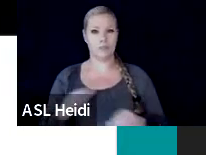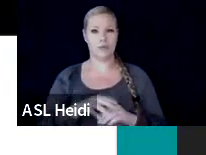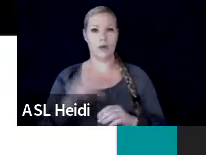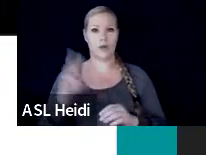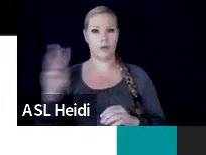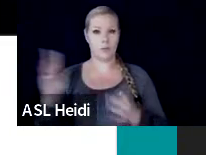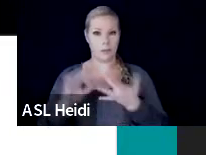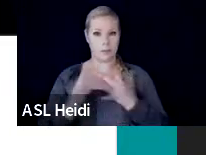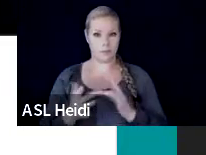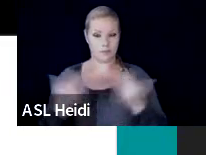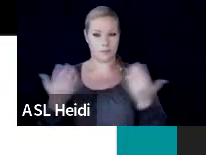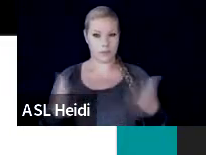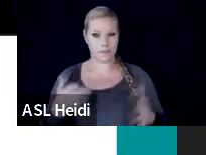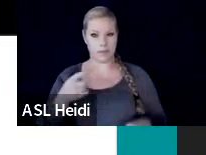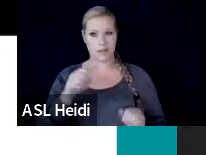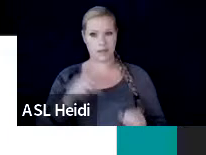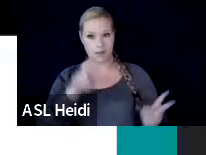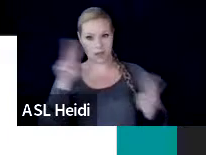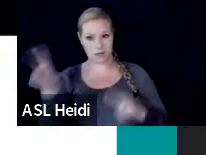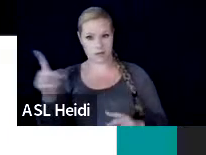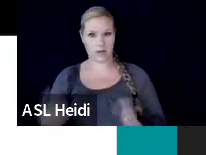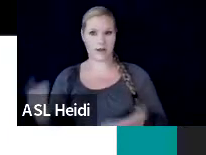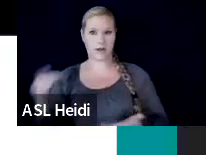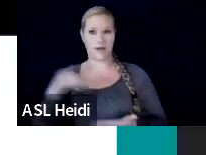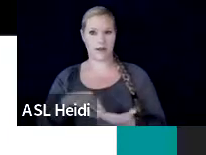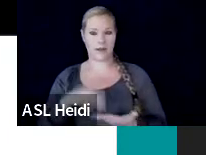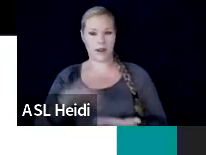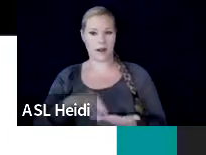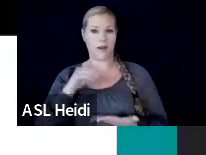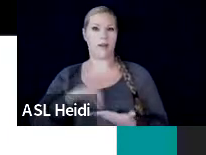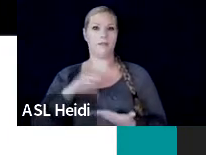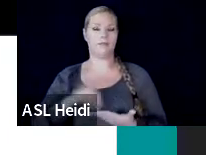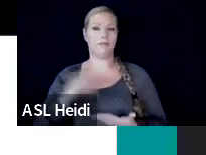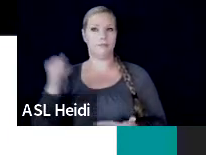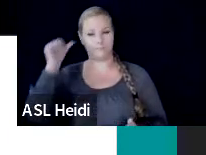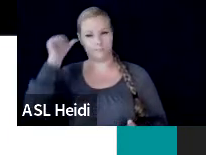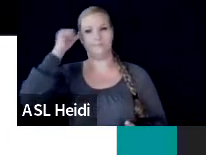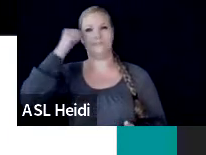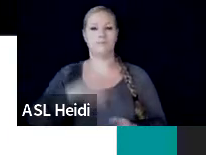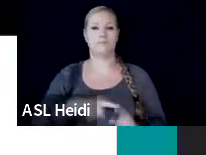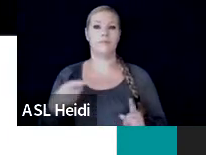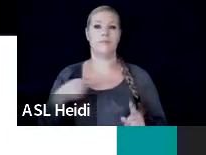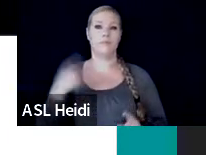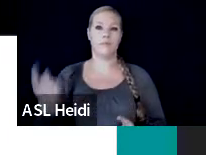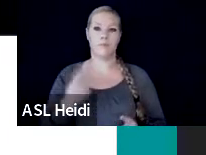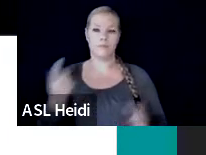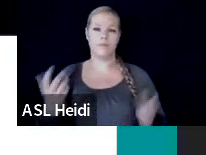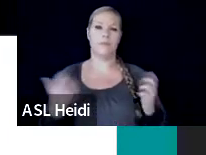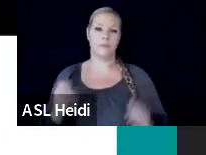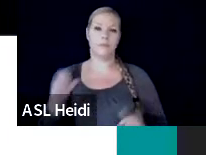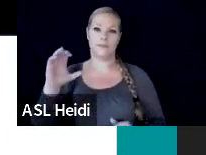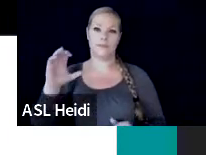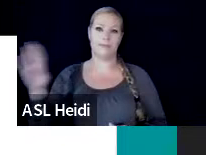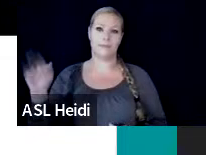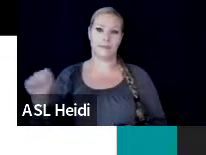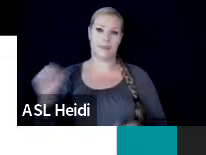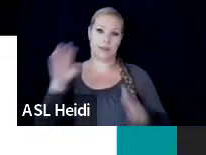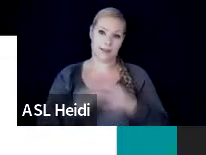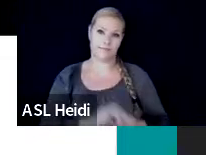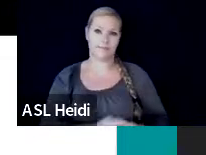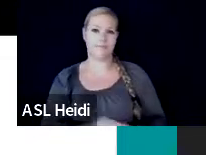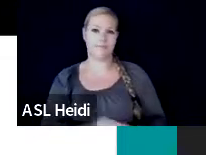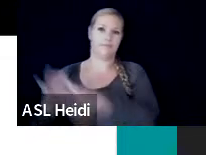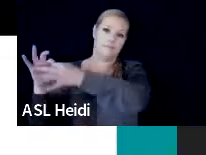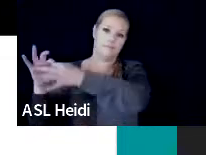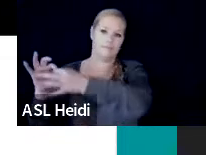refresher. But we are going to make sure that this CBA really ties back to that framework. Some key points